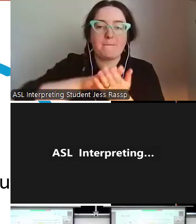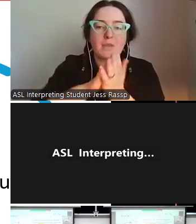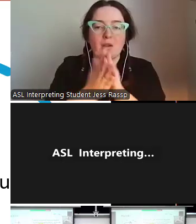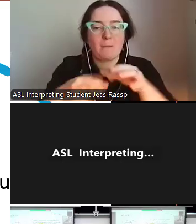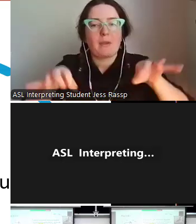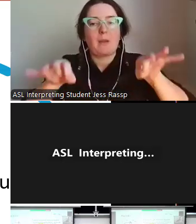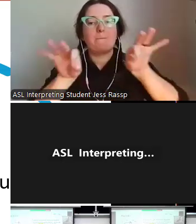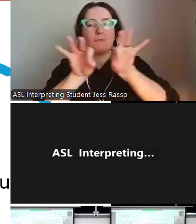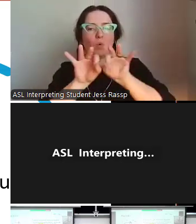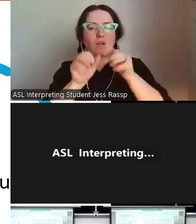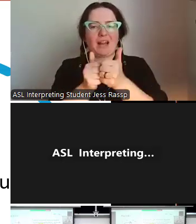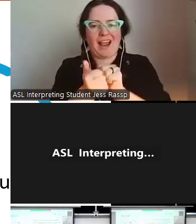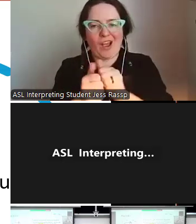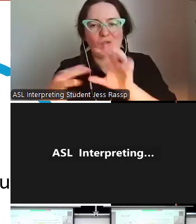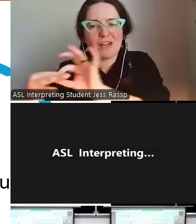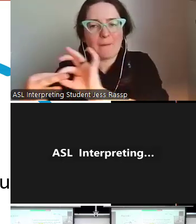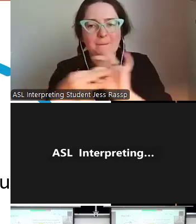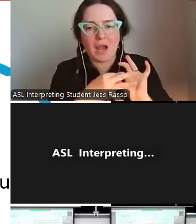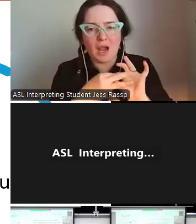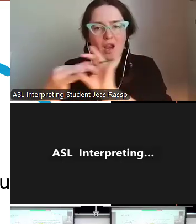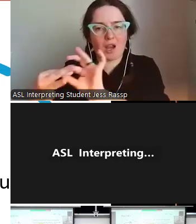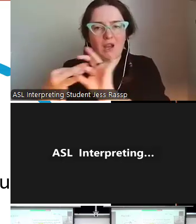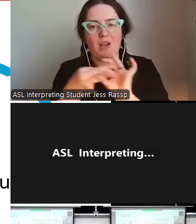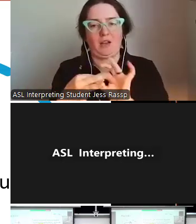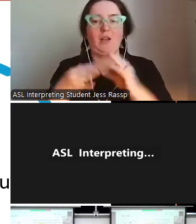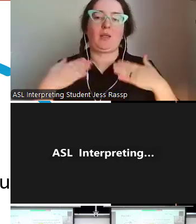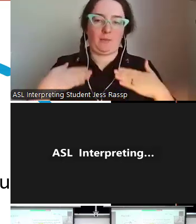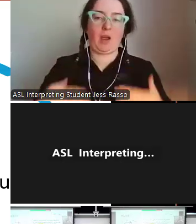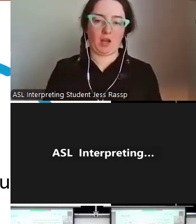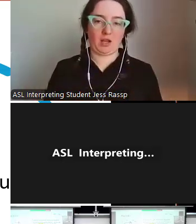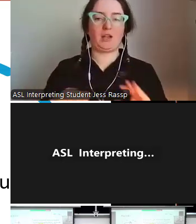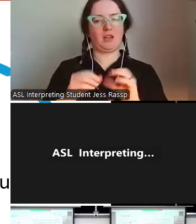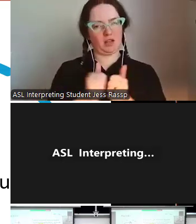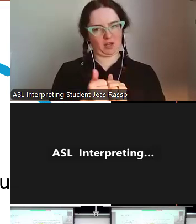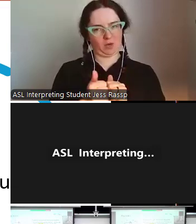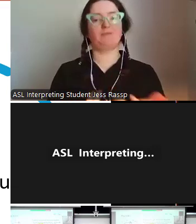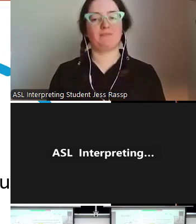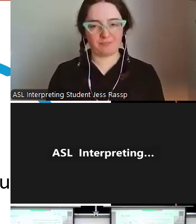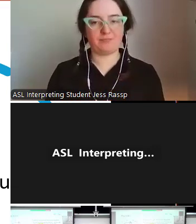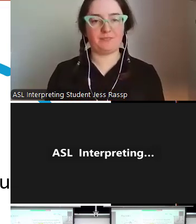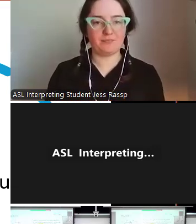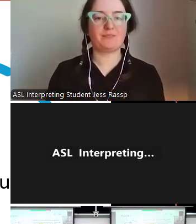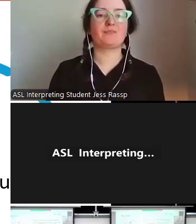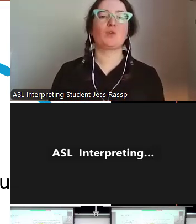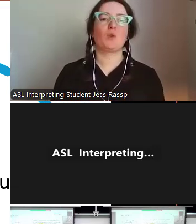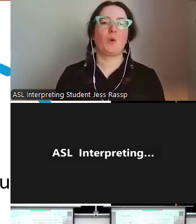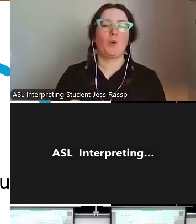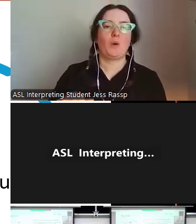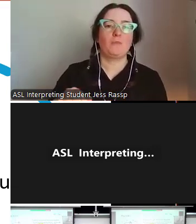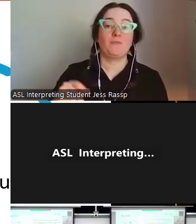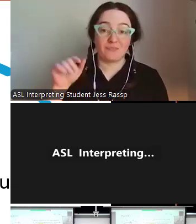how they bind to certain things. All right. So it's the smallest, this apamine is the smallest